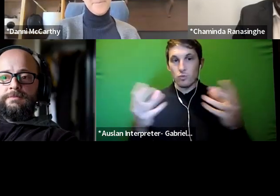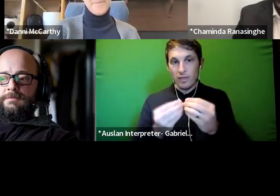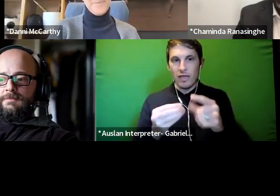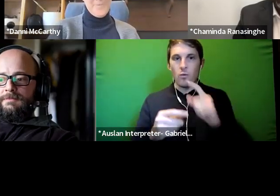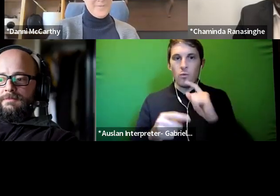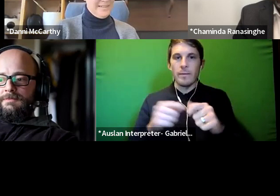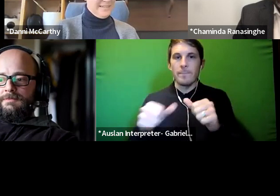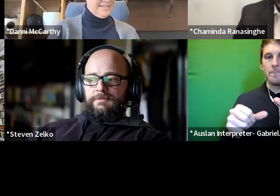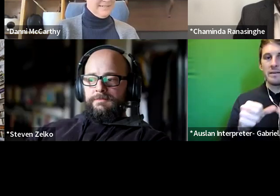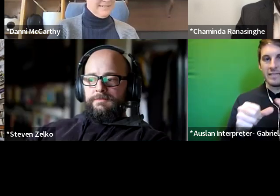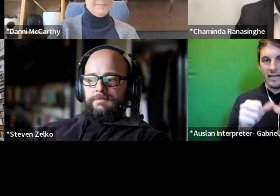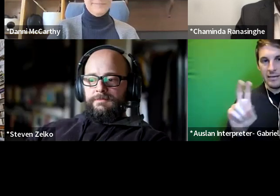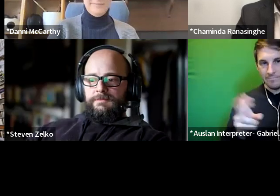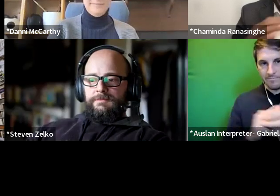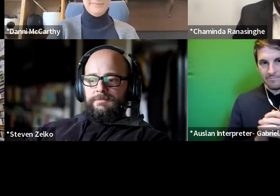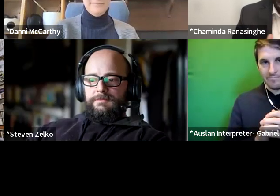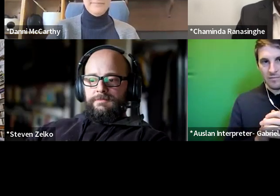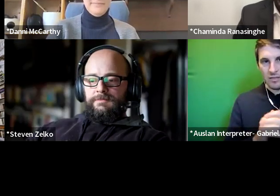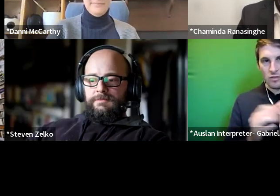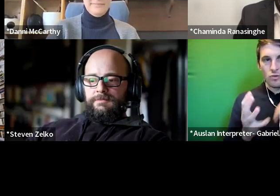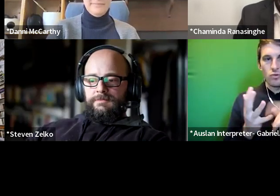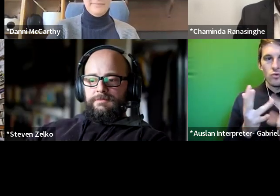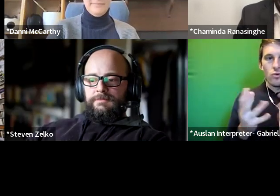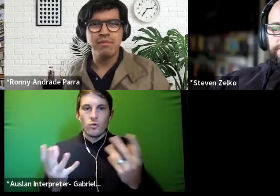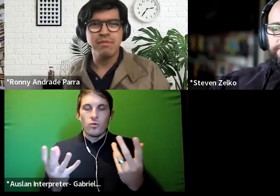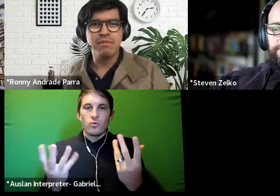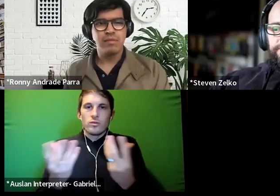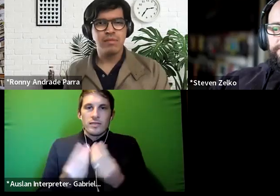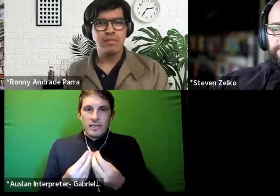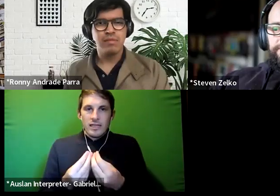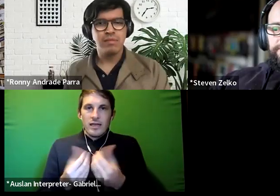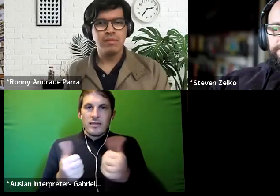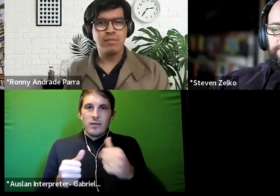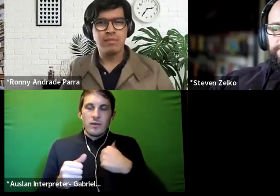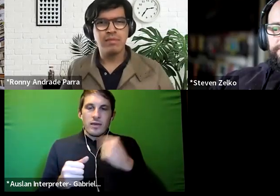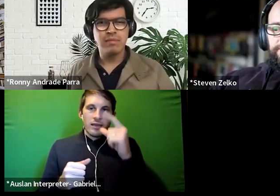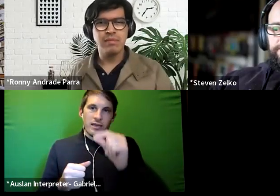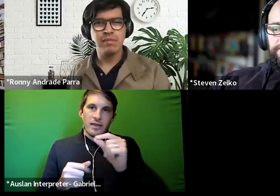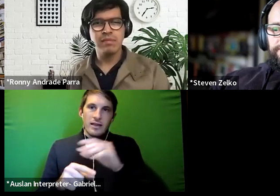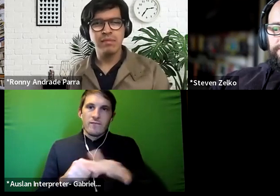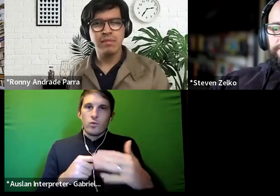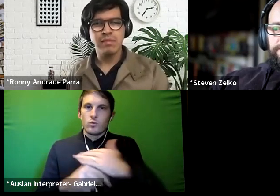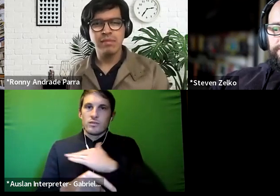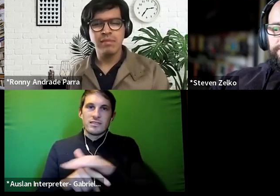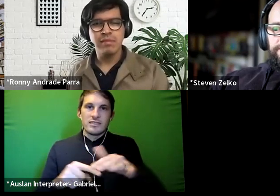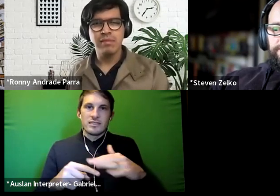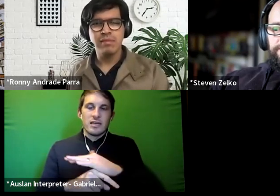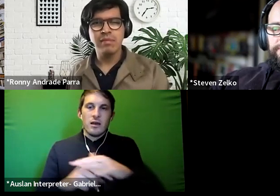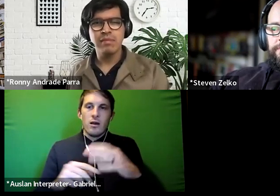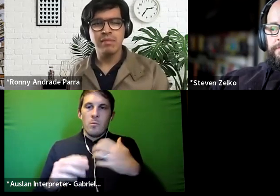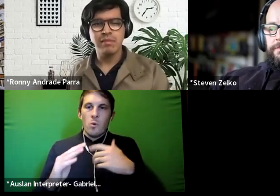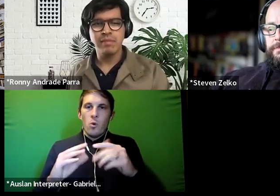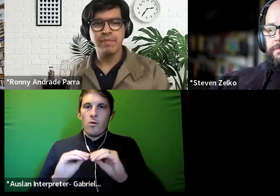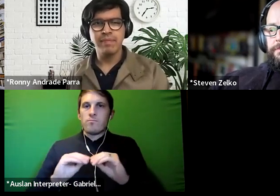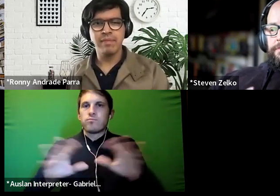and we're I think together able to, I think, influence much, you know, further than just our